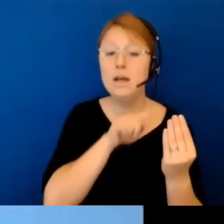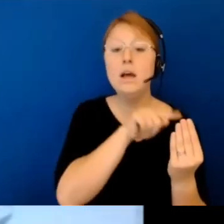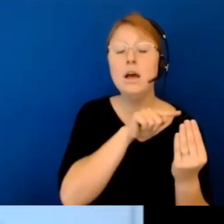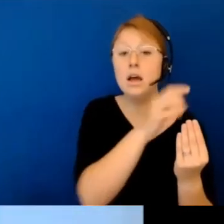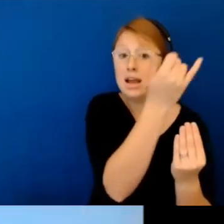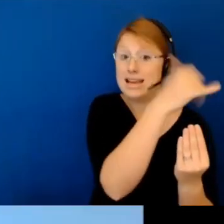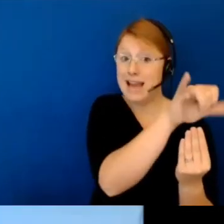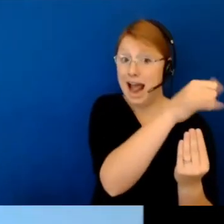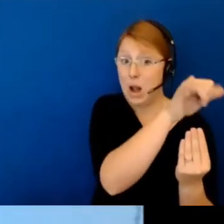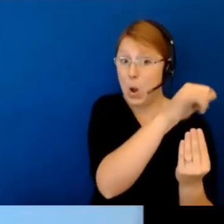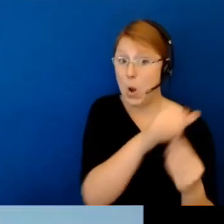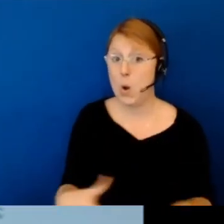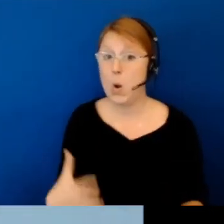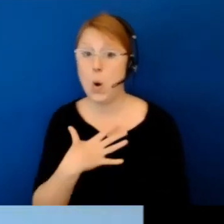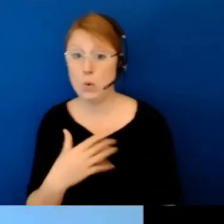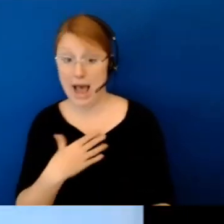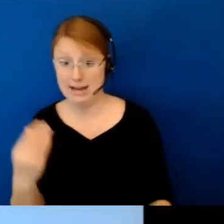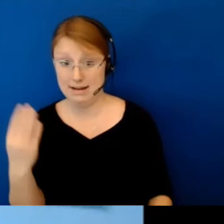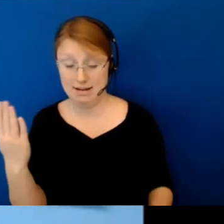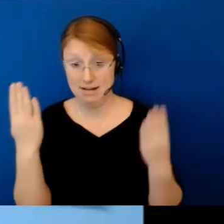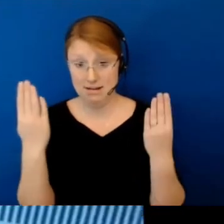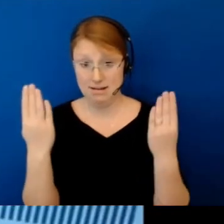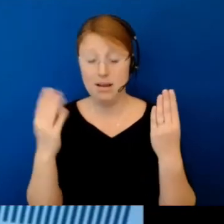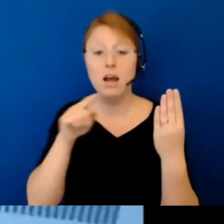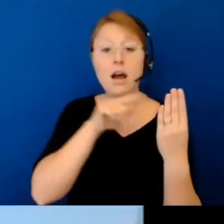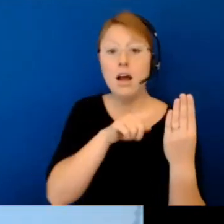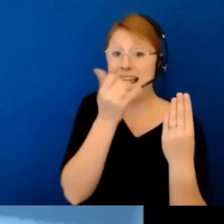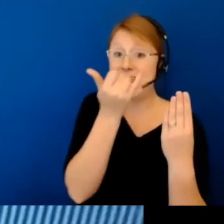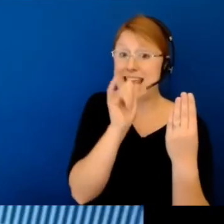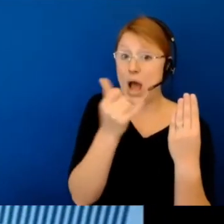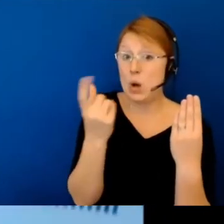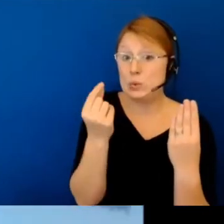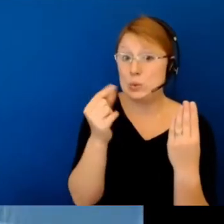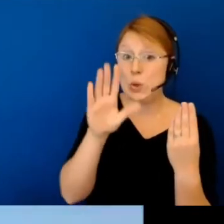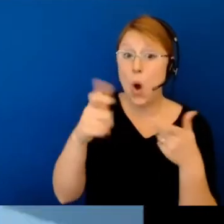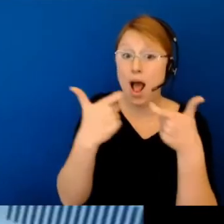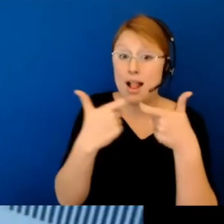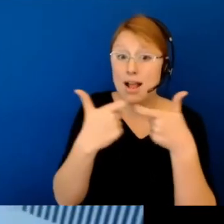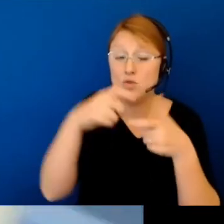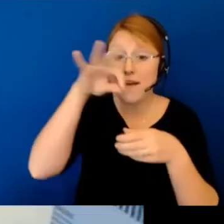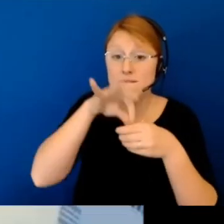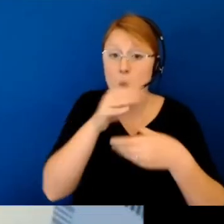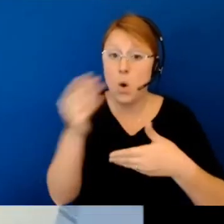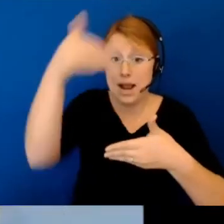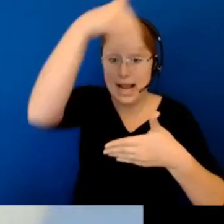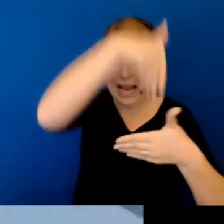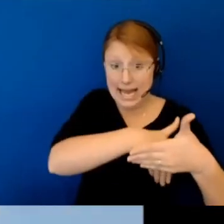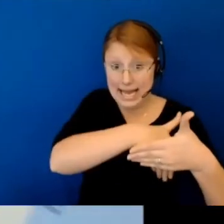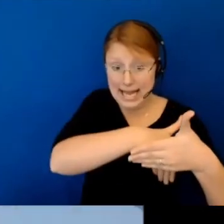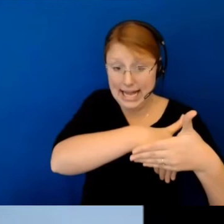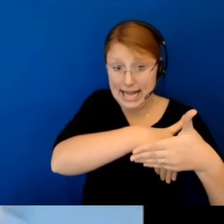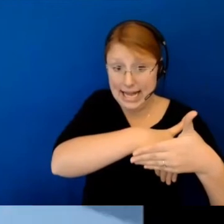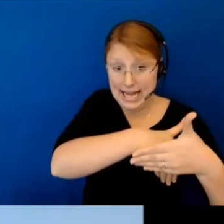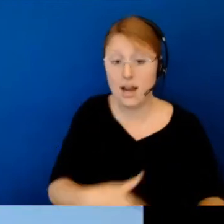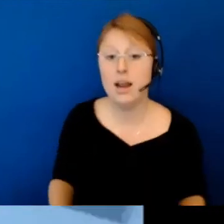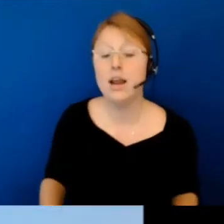the other envelope that I'm holding up is a larger white envelope. It's self-addressed stamped envelope, and this is